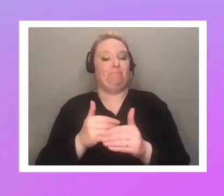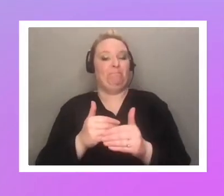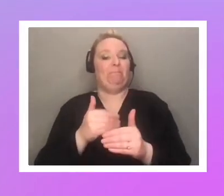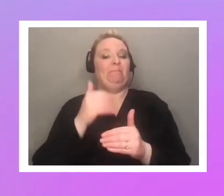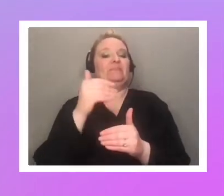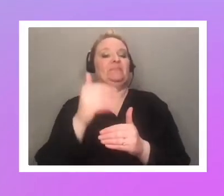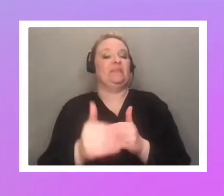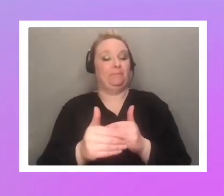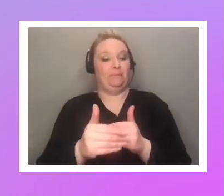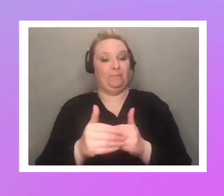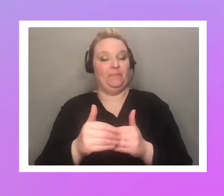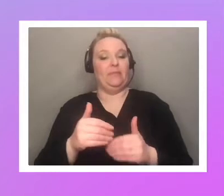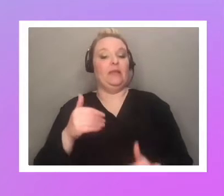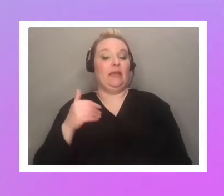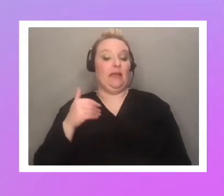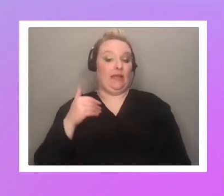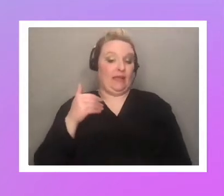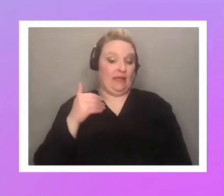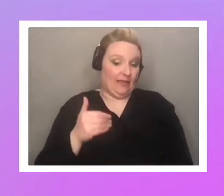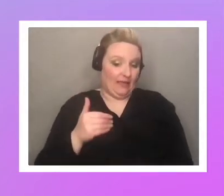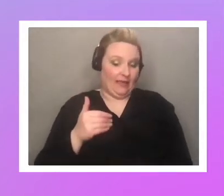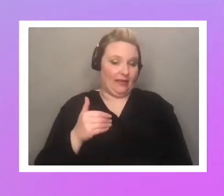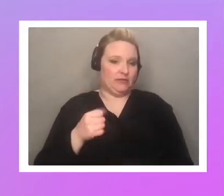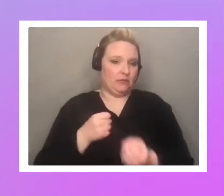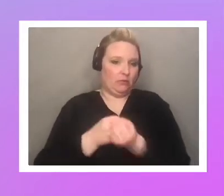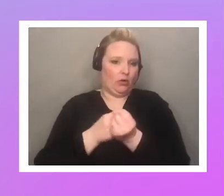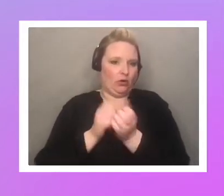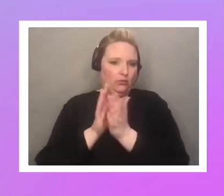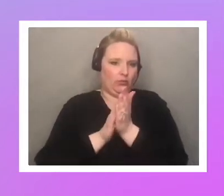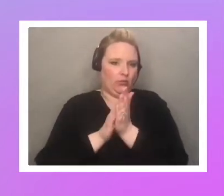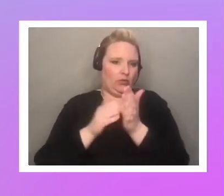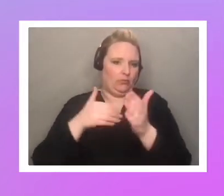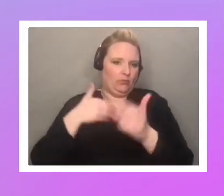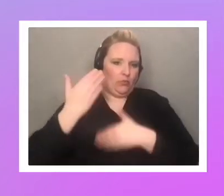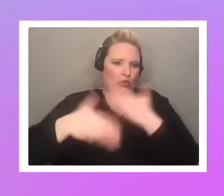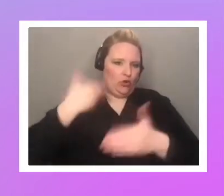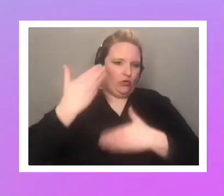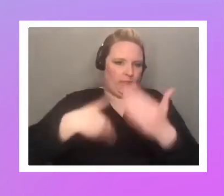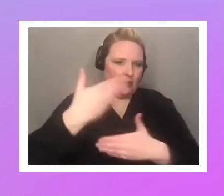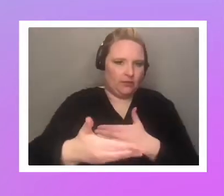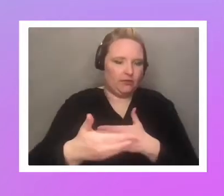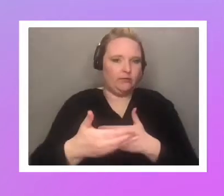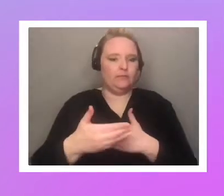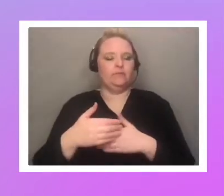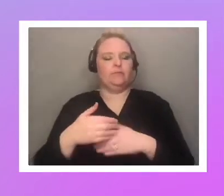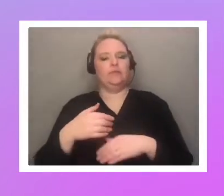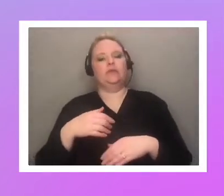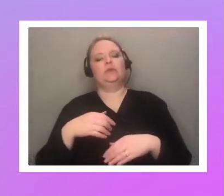each step keeps up the momentum to fundamental team and